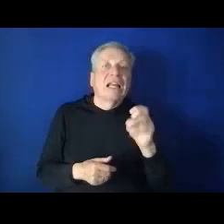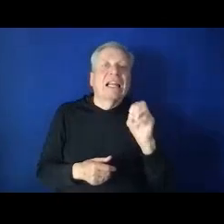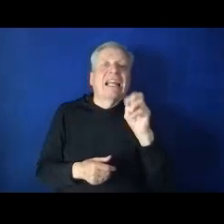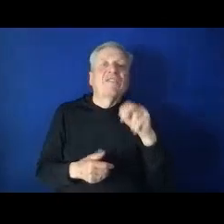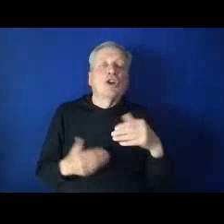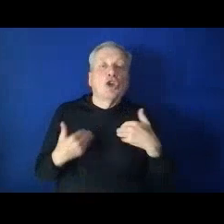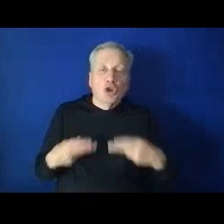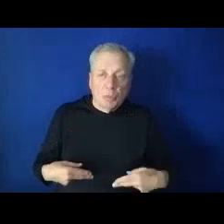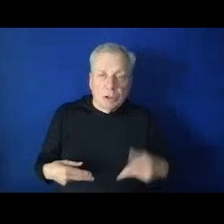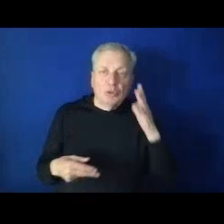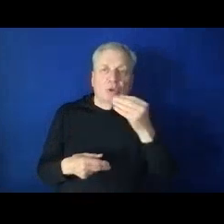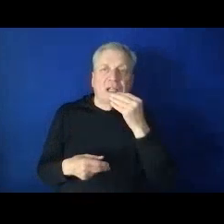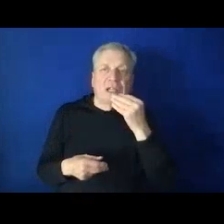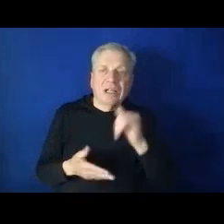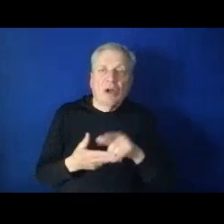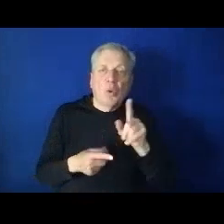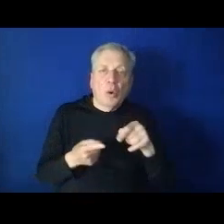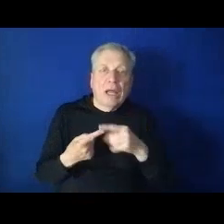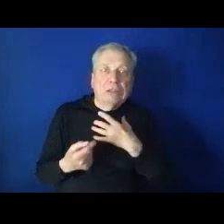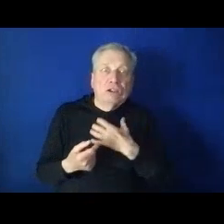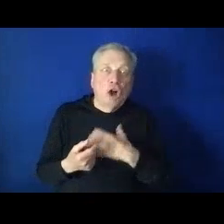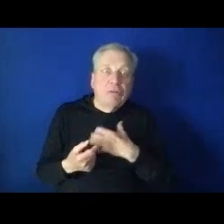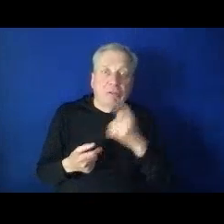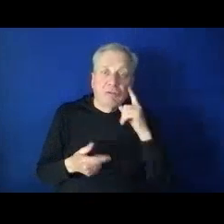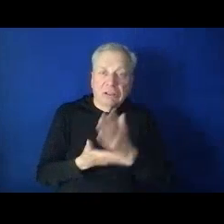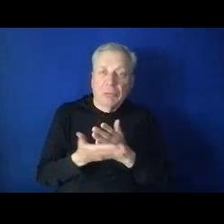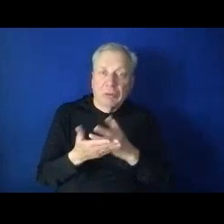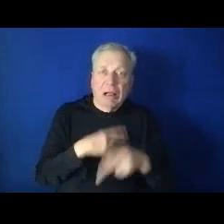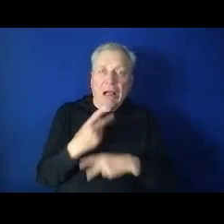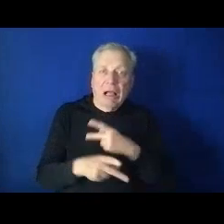a starvation kind of food.